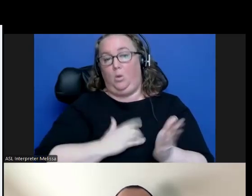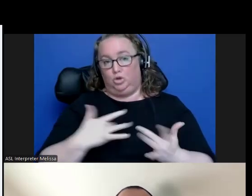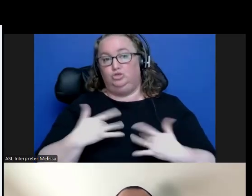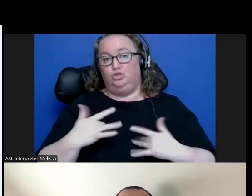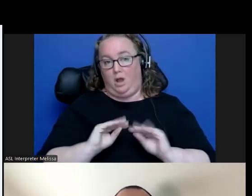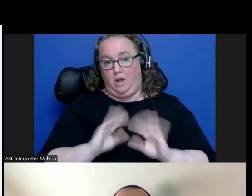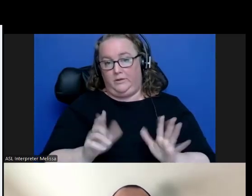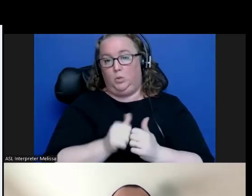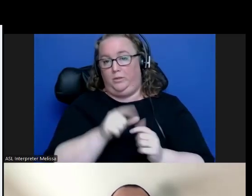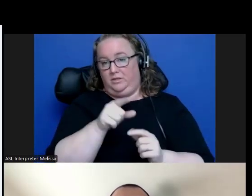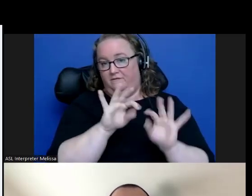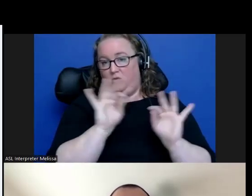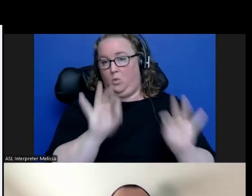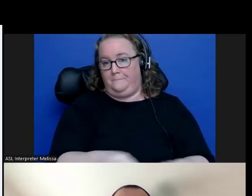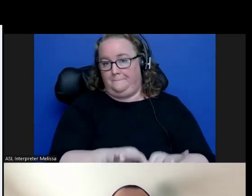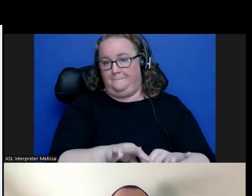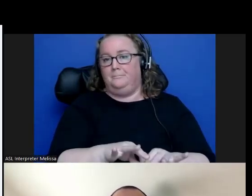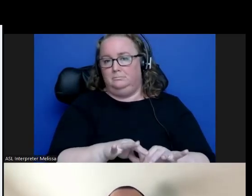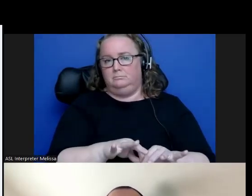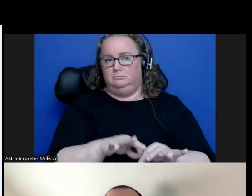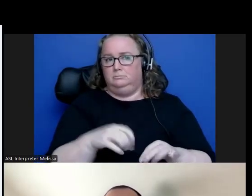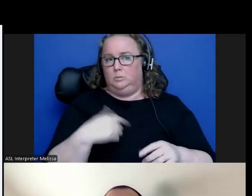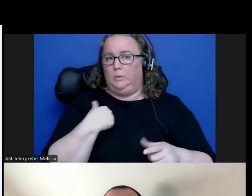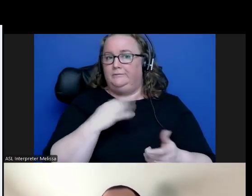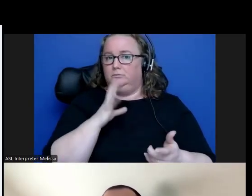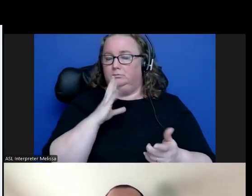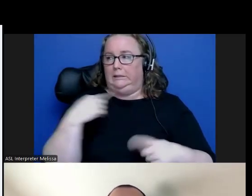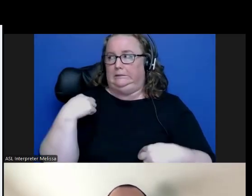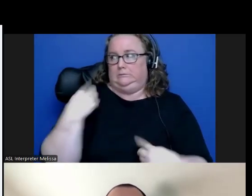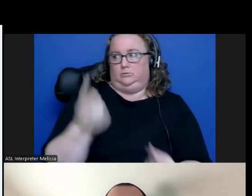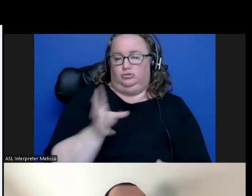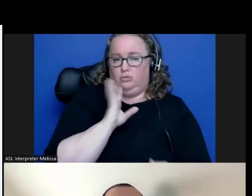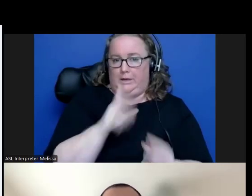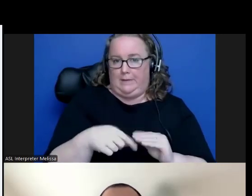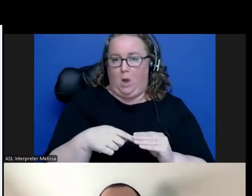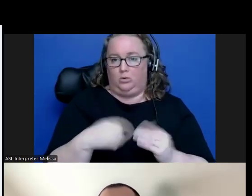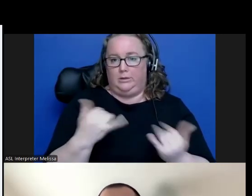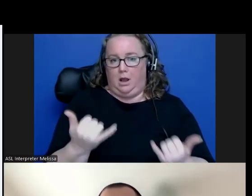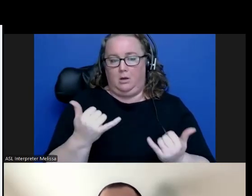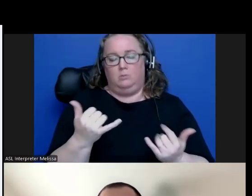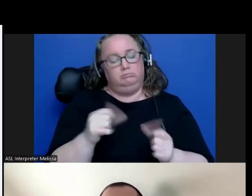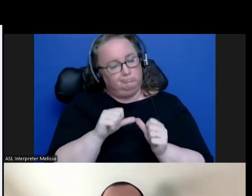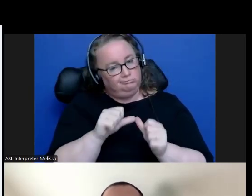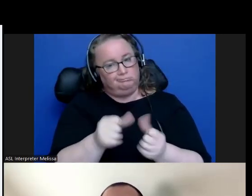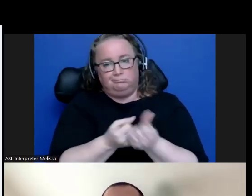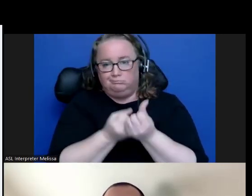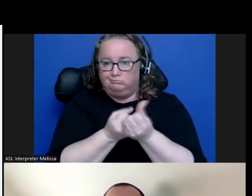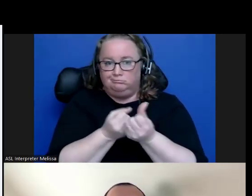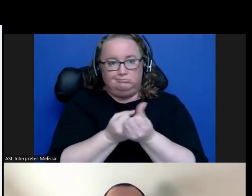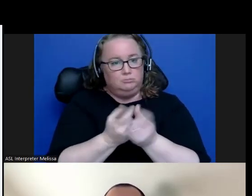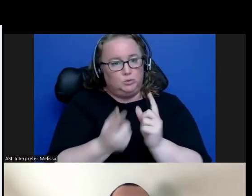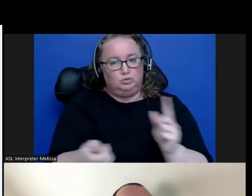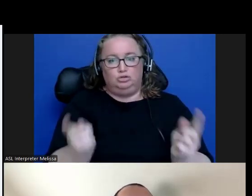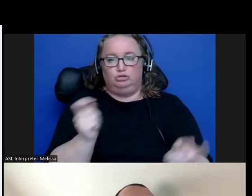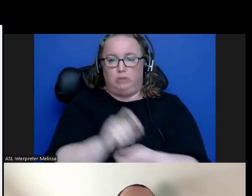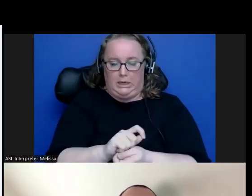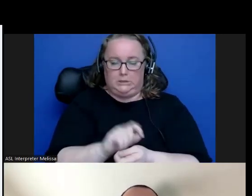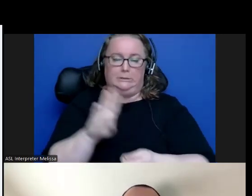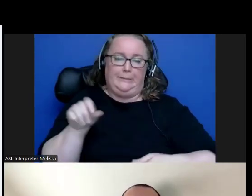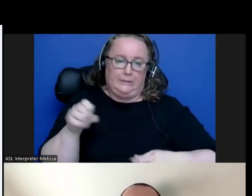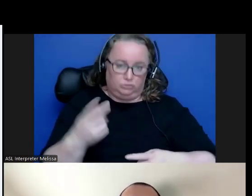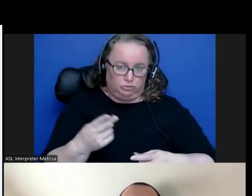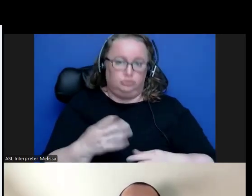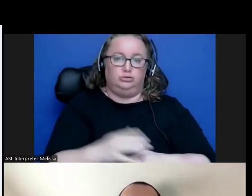we have actually talked about in the last 2 reports, and continue to advocate for change at Bridgewater